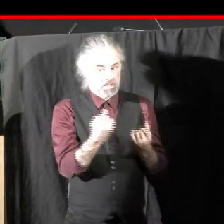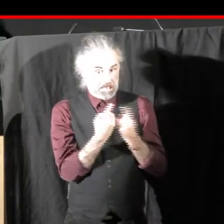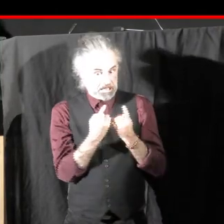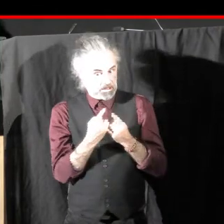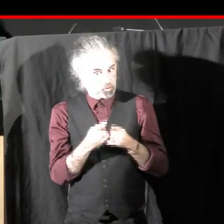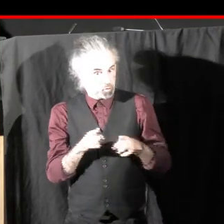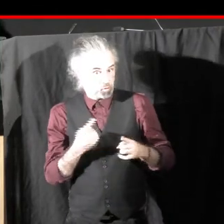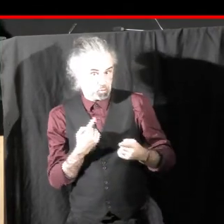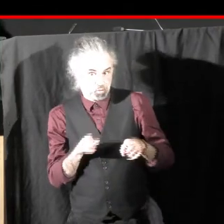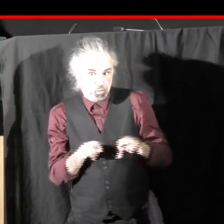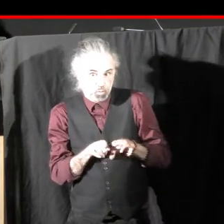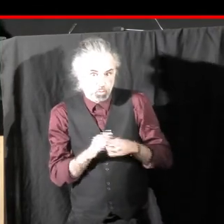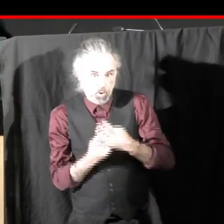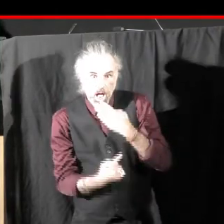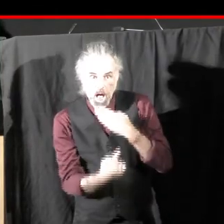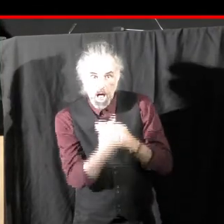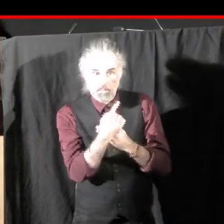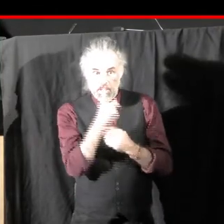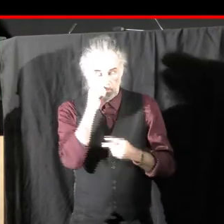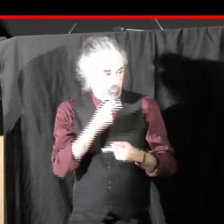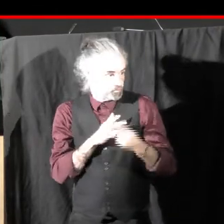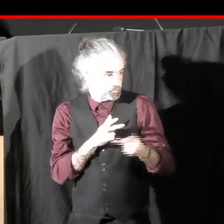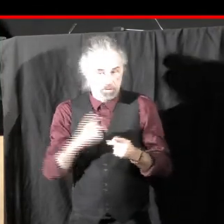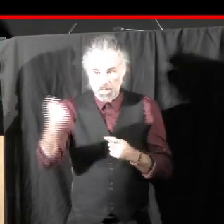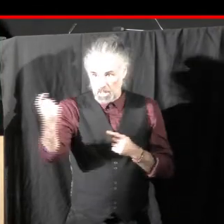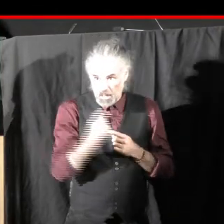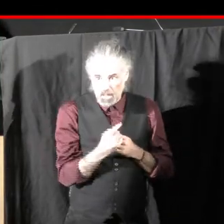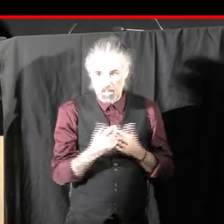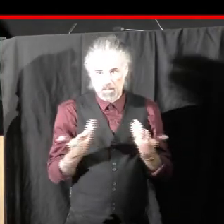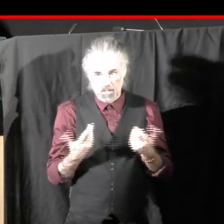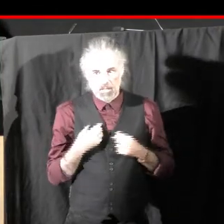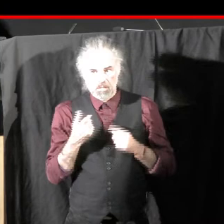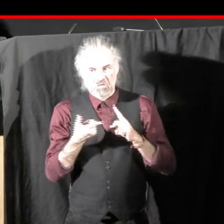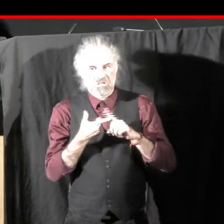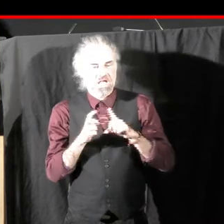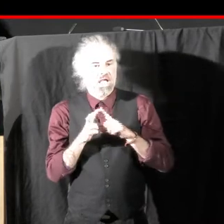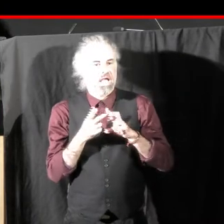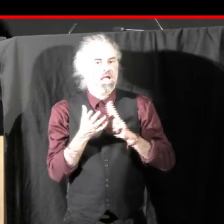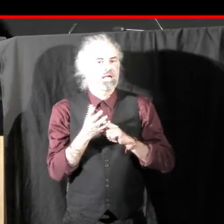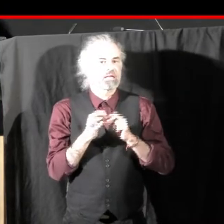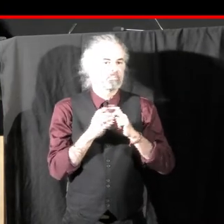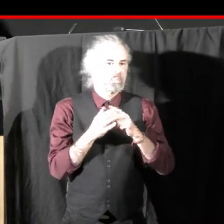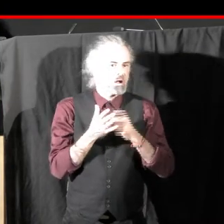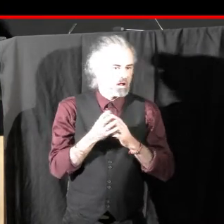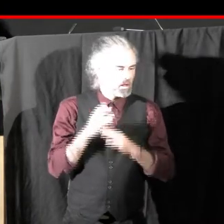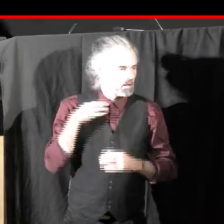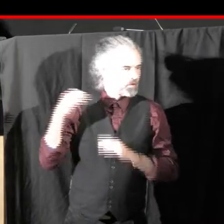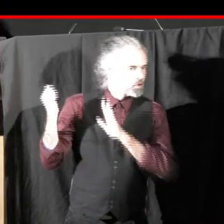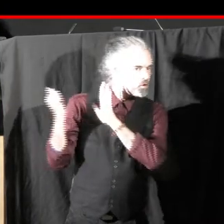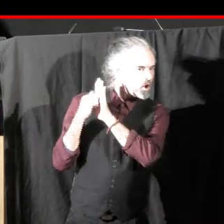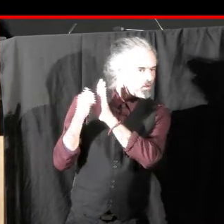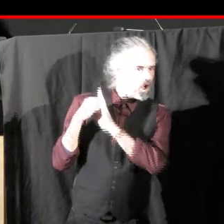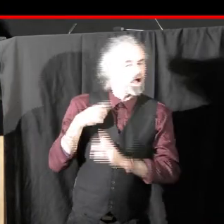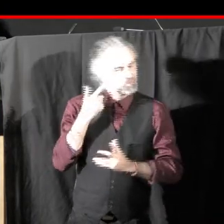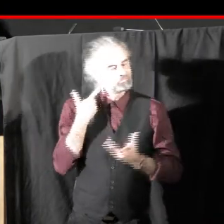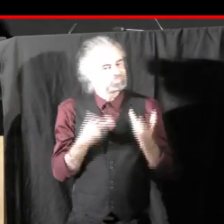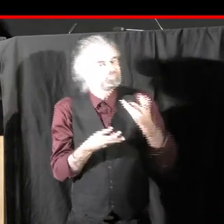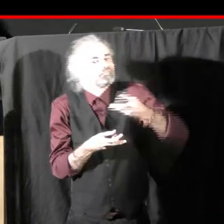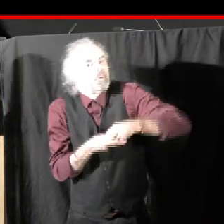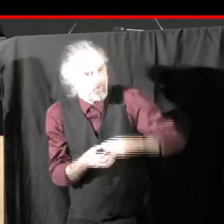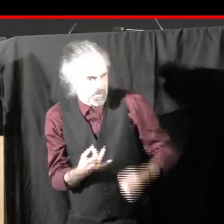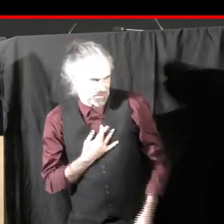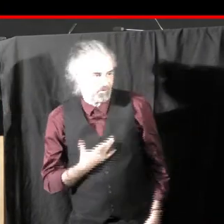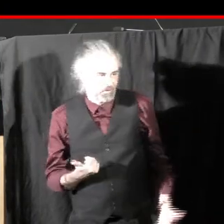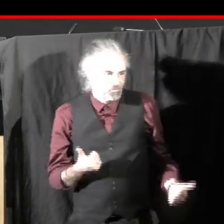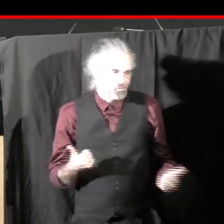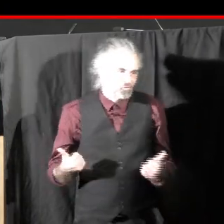well? Can we bring in the reviewers? Conveniently, I'm in Edinburgh, so I can go and knock on their door because the presuming neighbors.